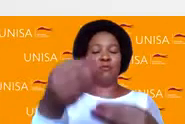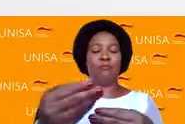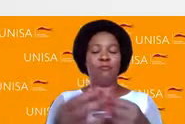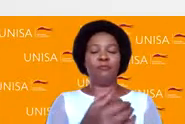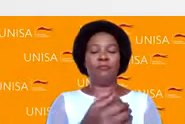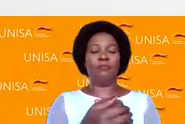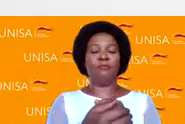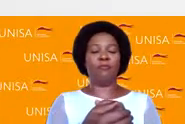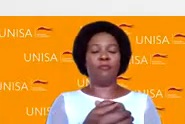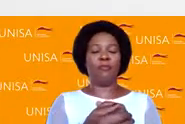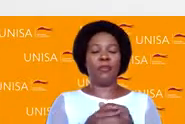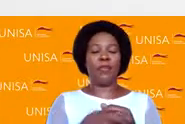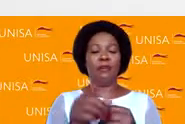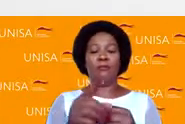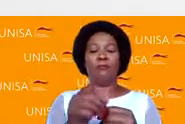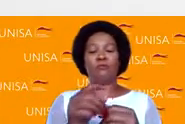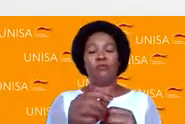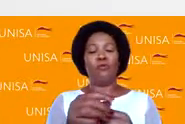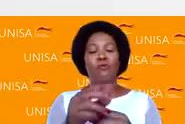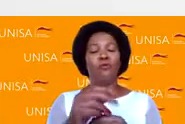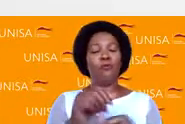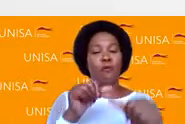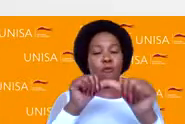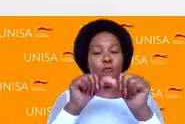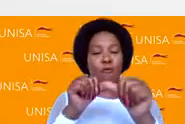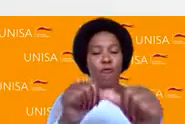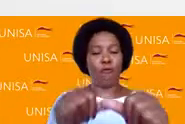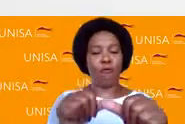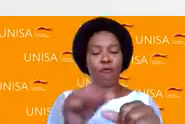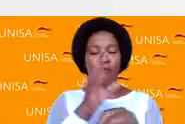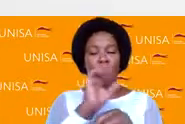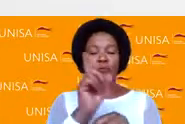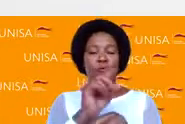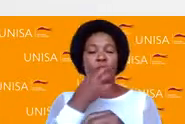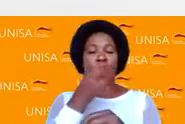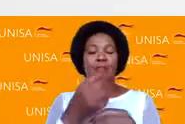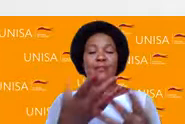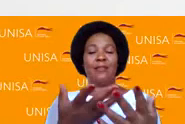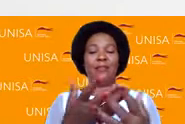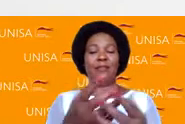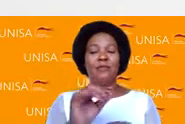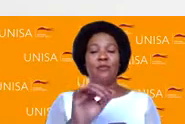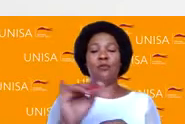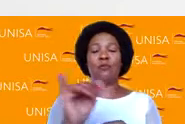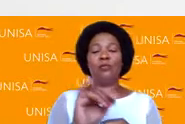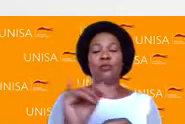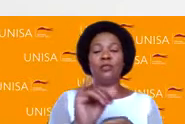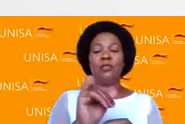instructions will also give you a guideline on what file types are supported.